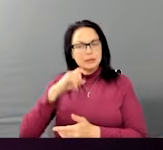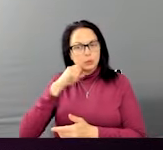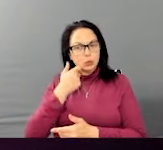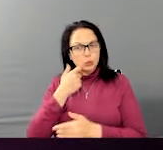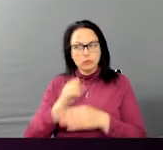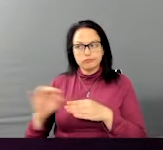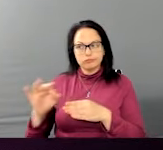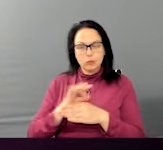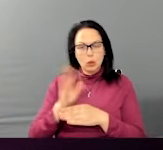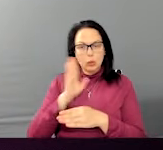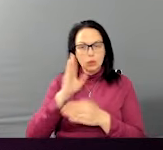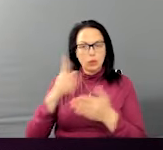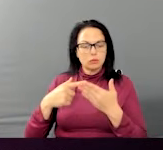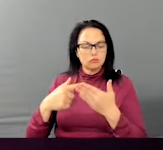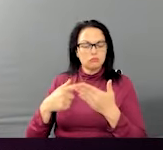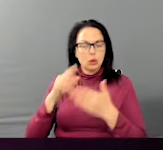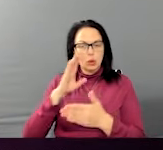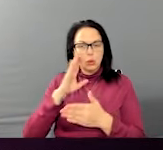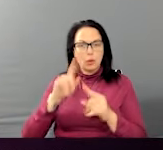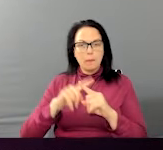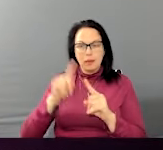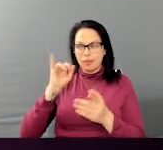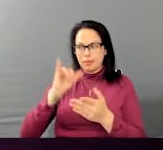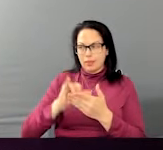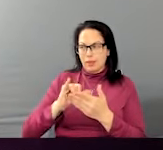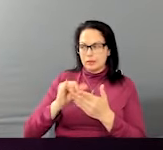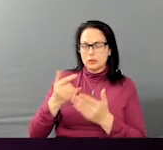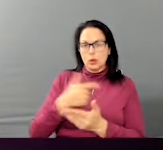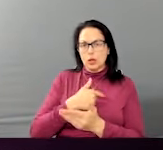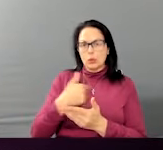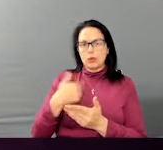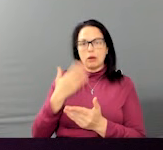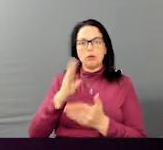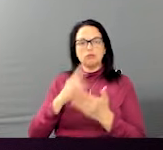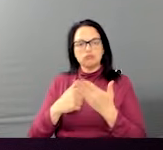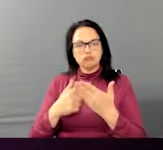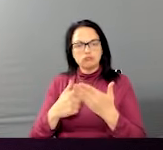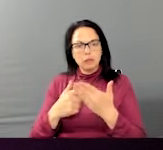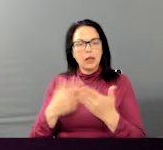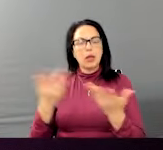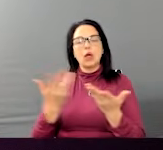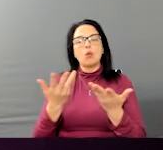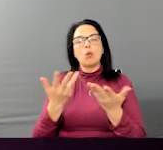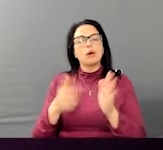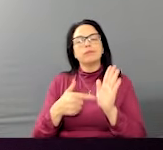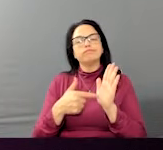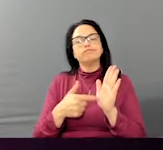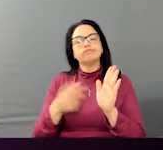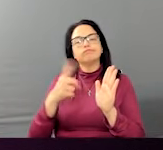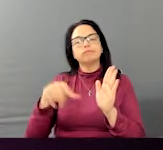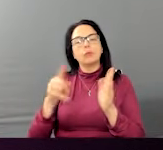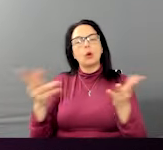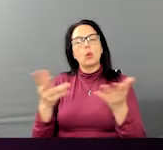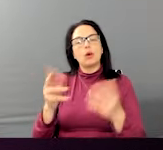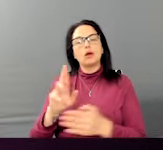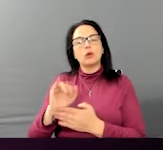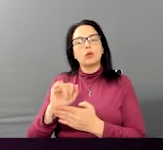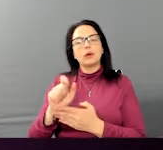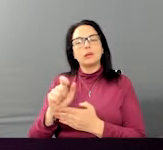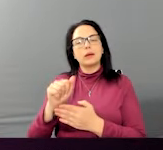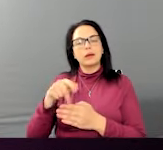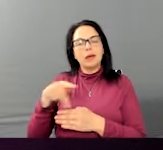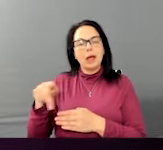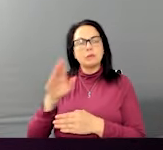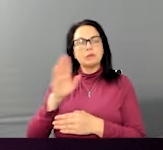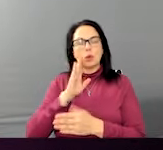talk about in a little bit, but that's what we're talking about. And what it spits out at you is a Remix app, so it adapts to